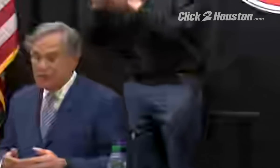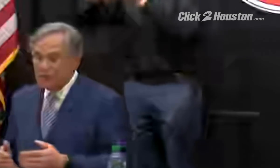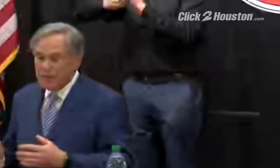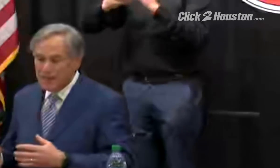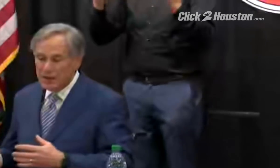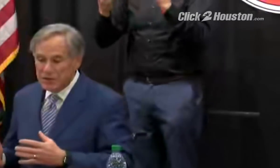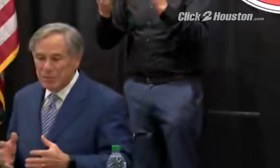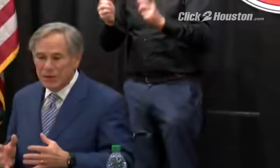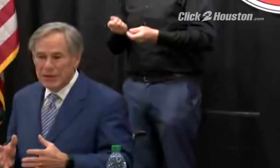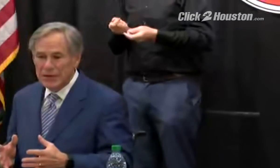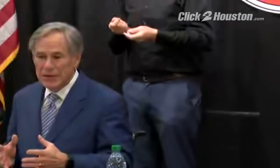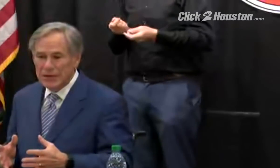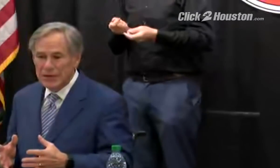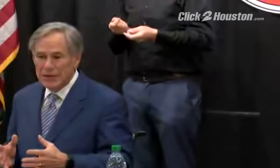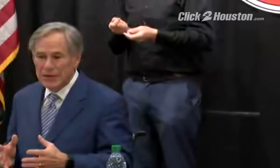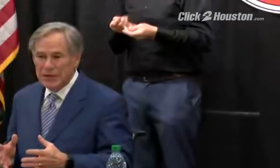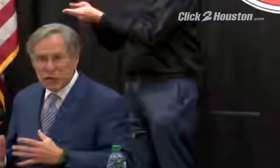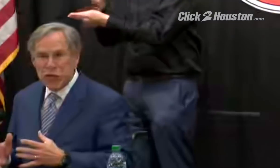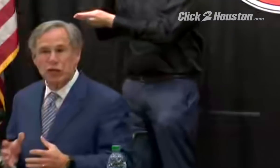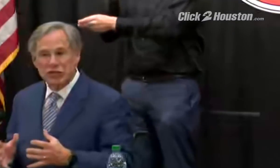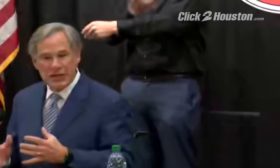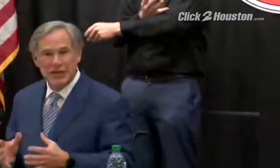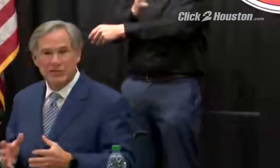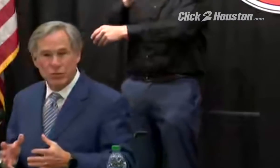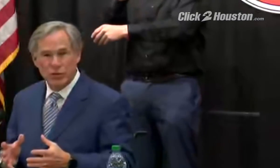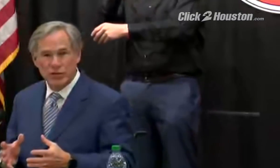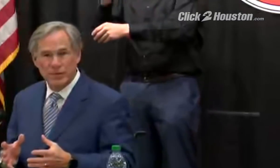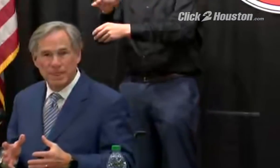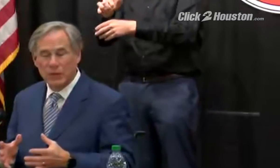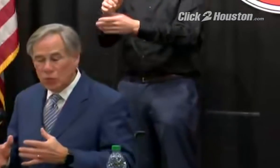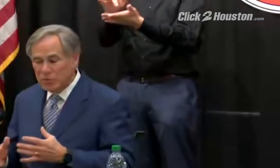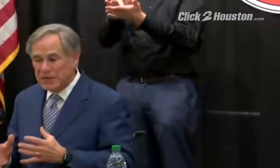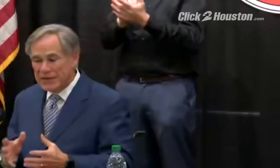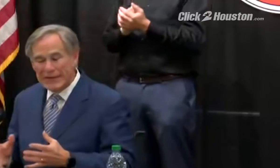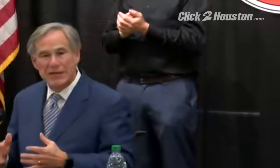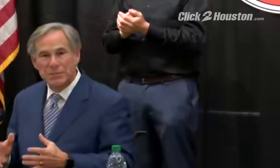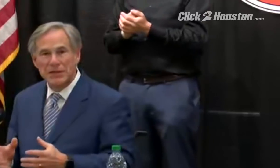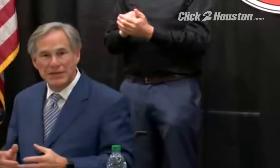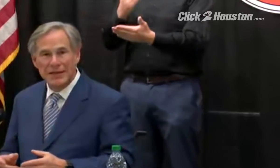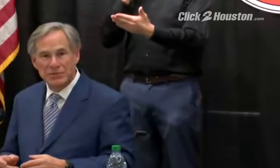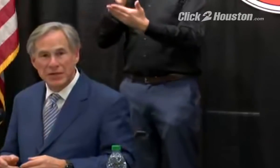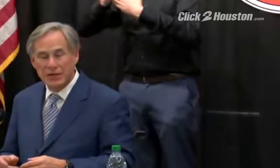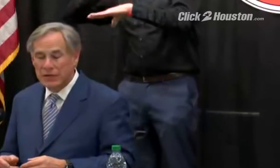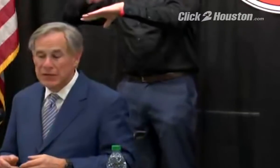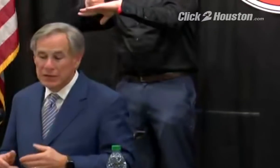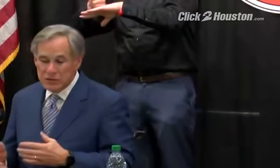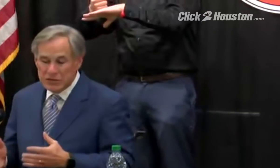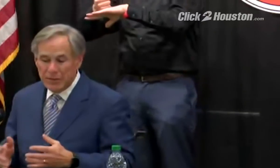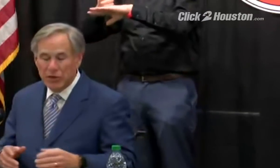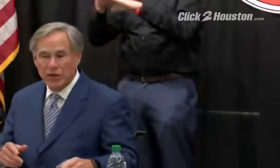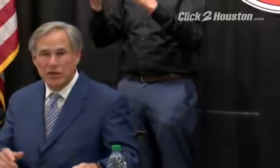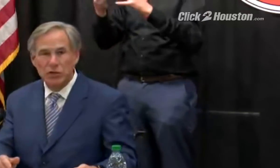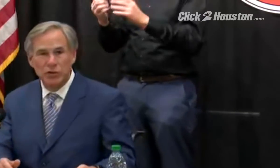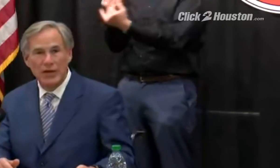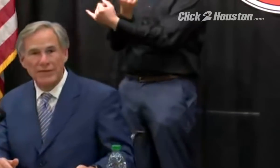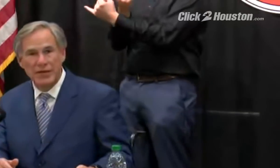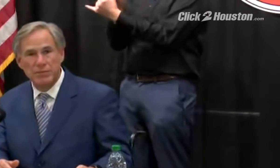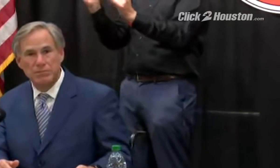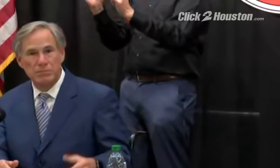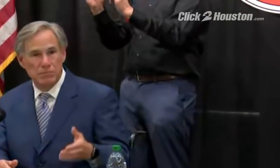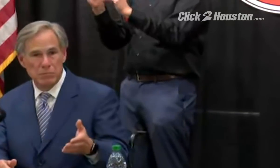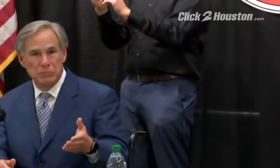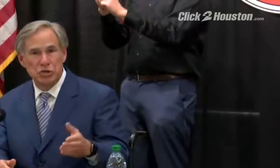And so typically a good setting for it would be that independent type setting. Similarly, you'll